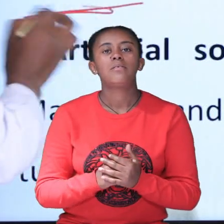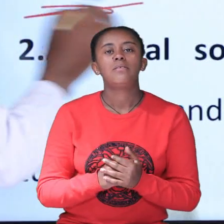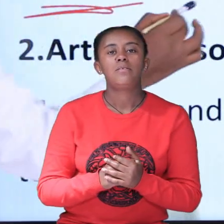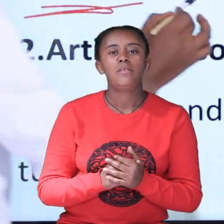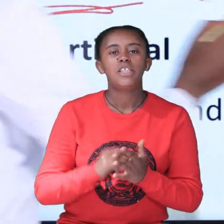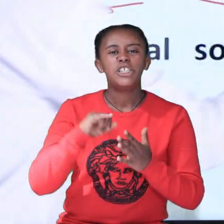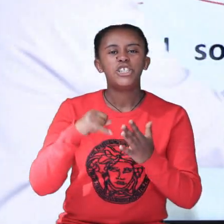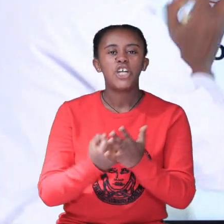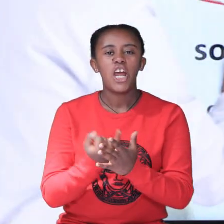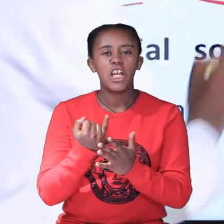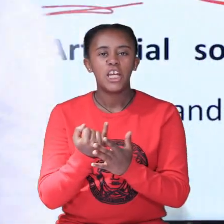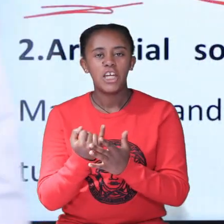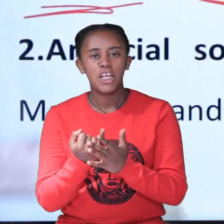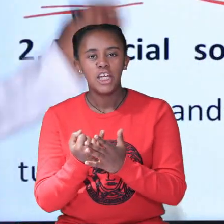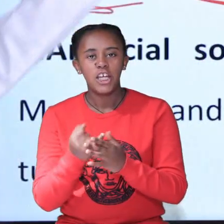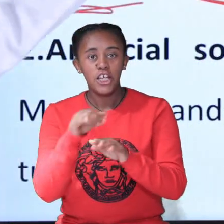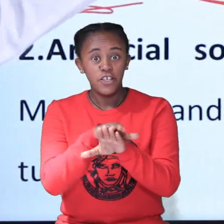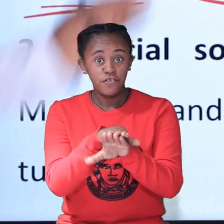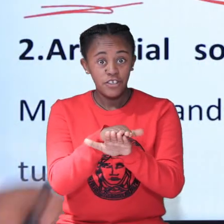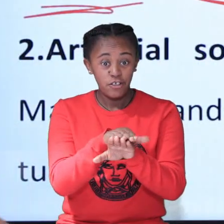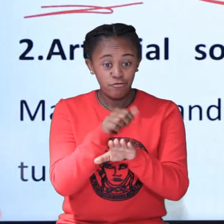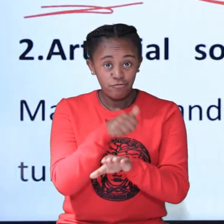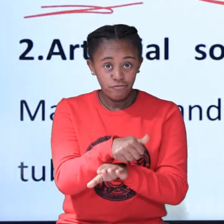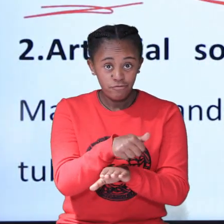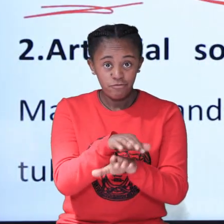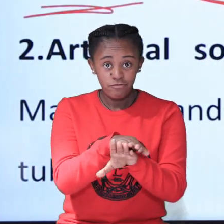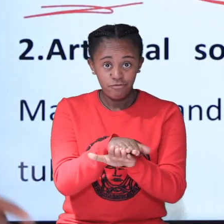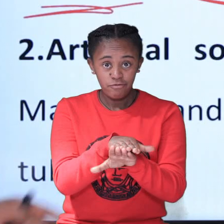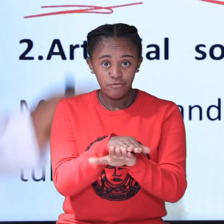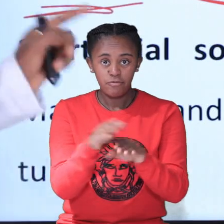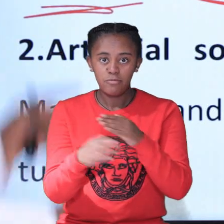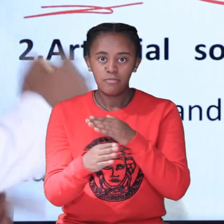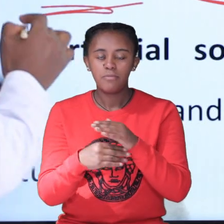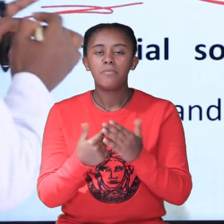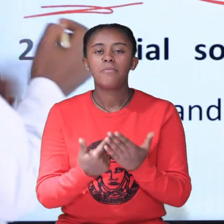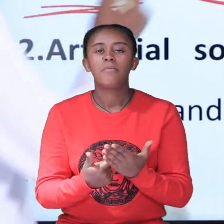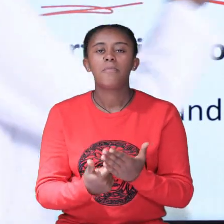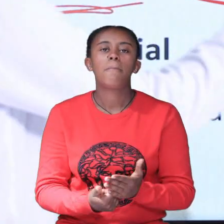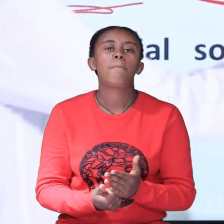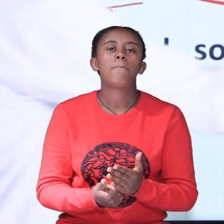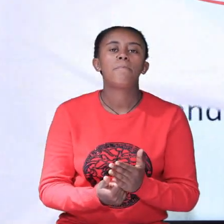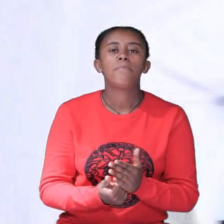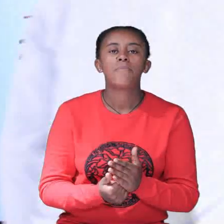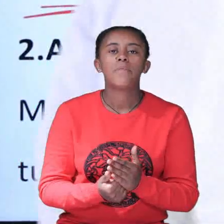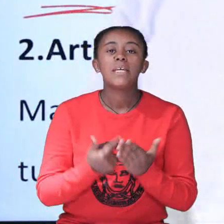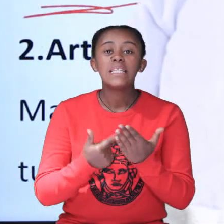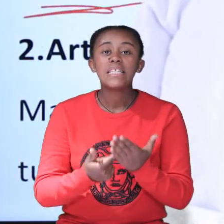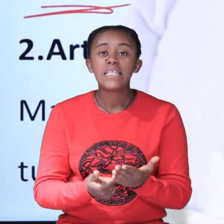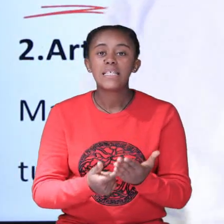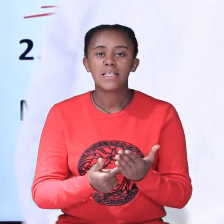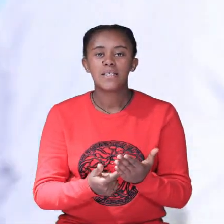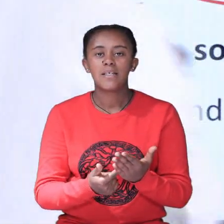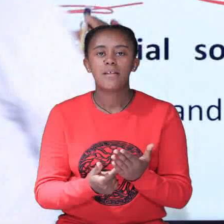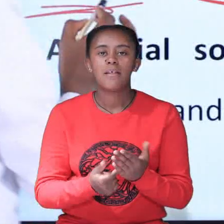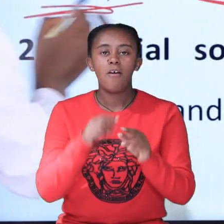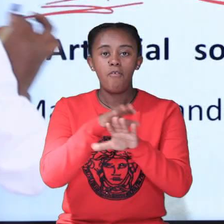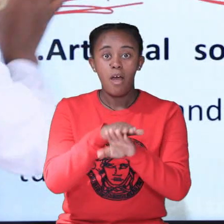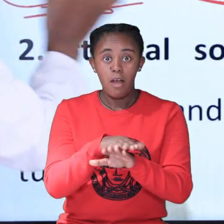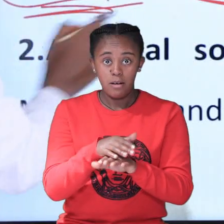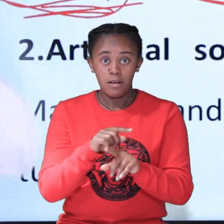jellyfish, and mushrooms. These are natural source of lights. In this, fireflies